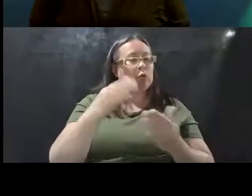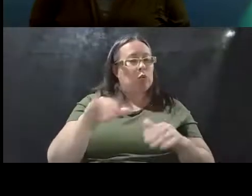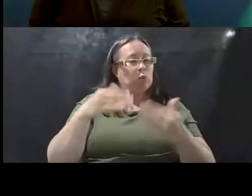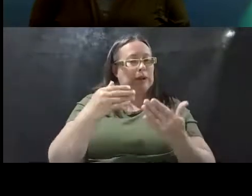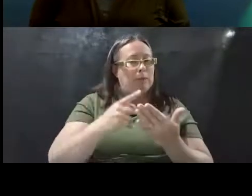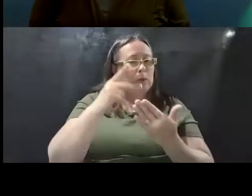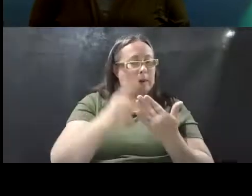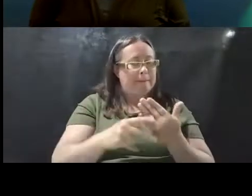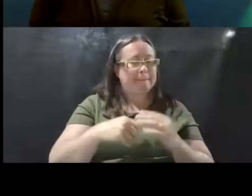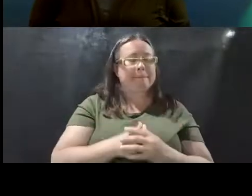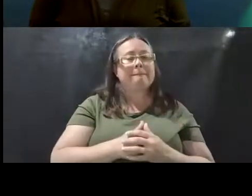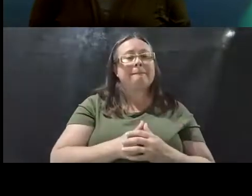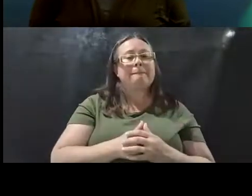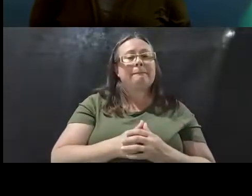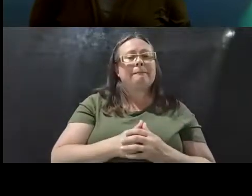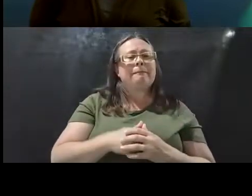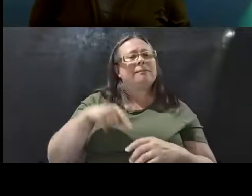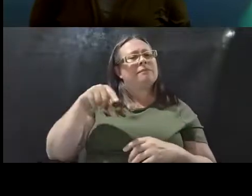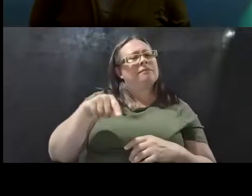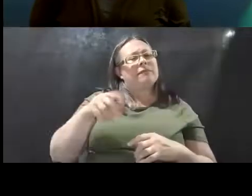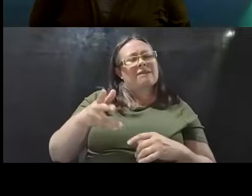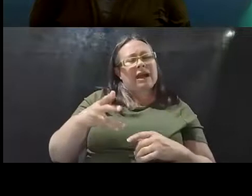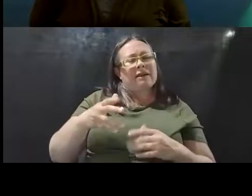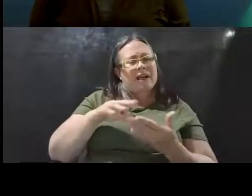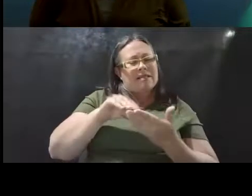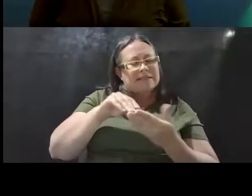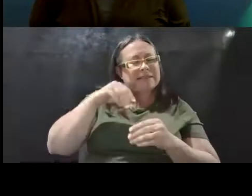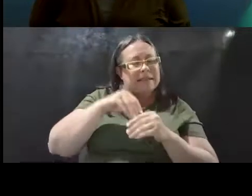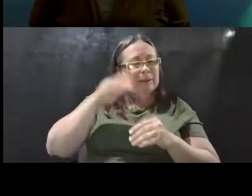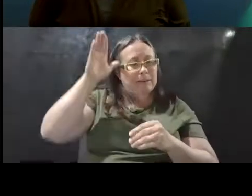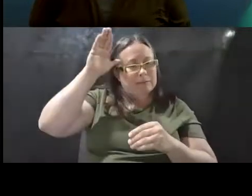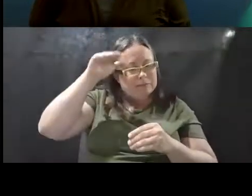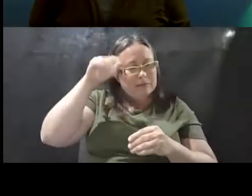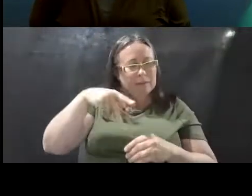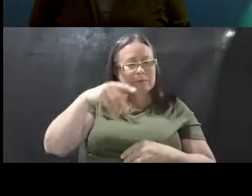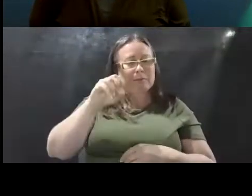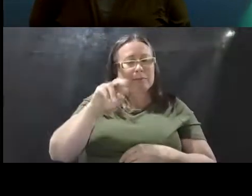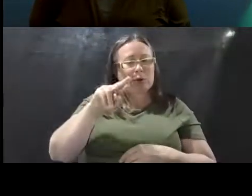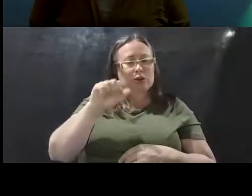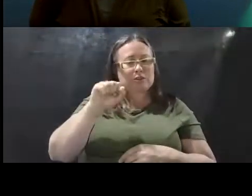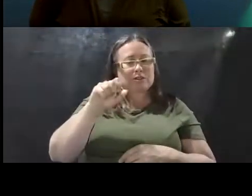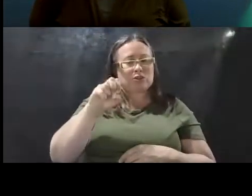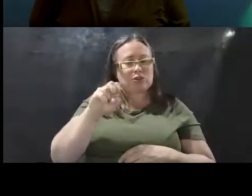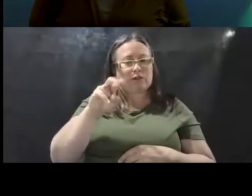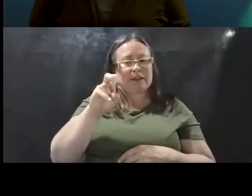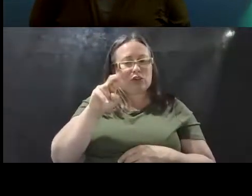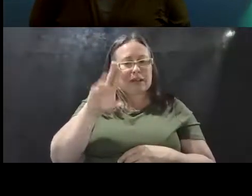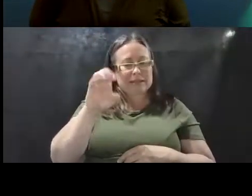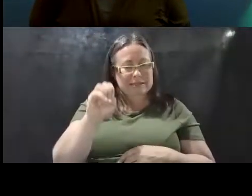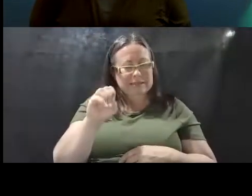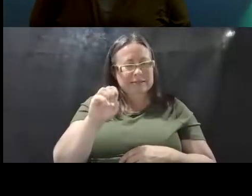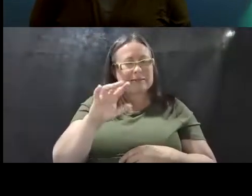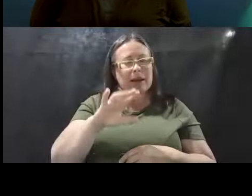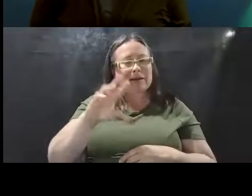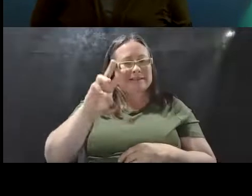was a kind of a lesson in perseverance. It took about 6 years to work this out. But in